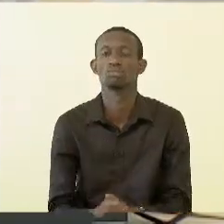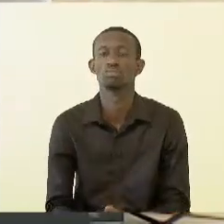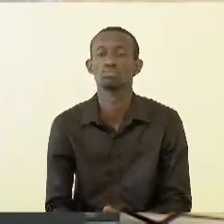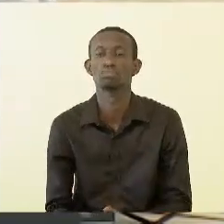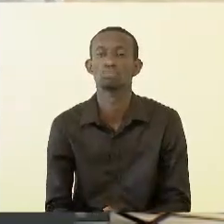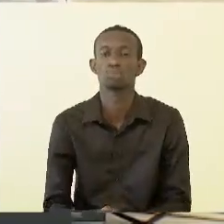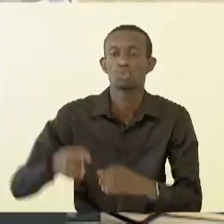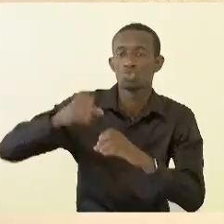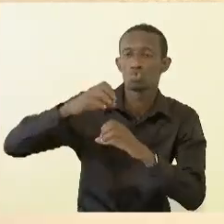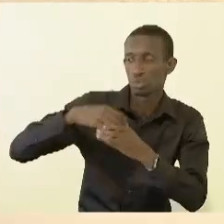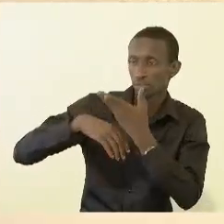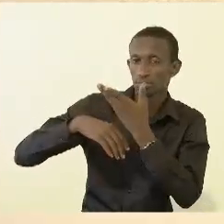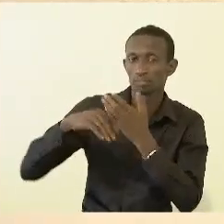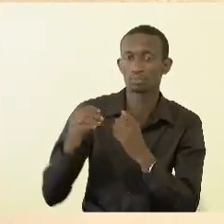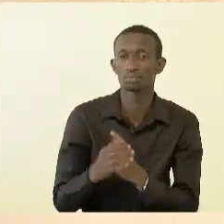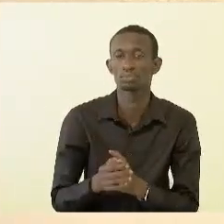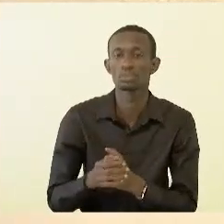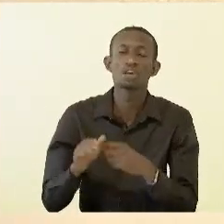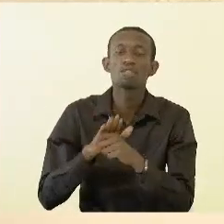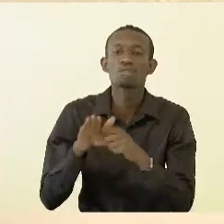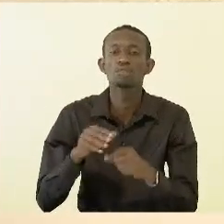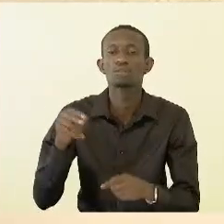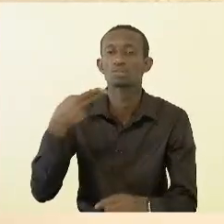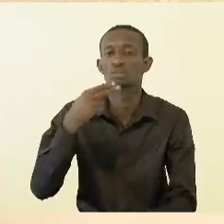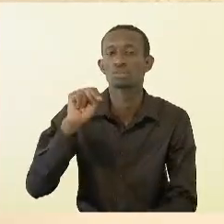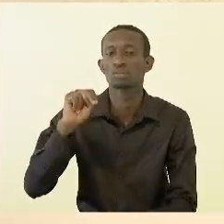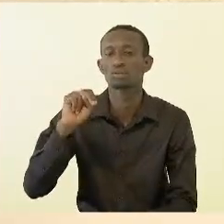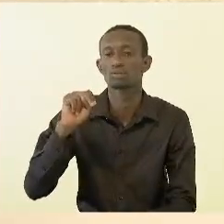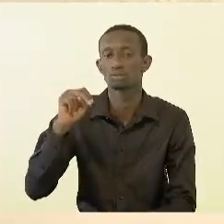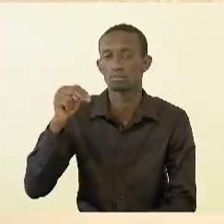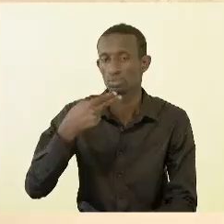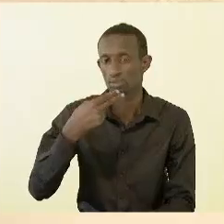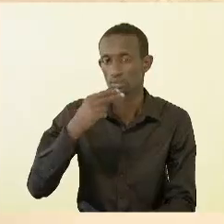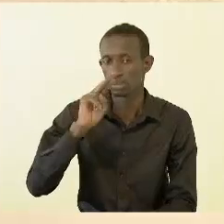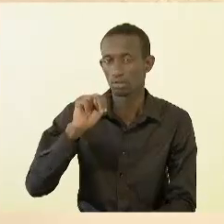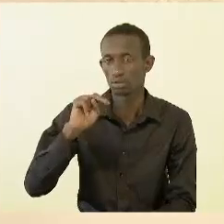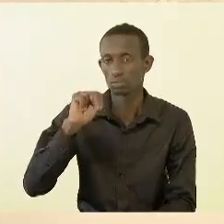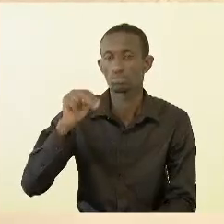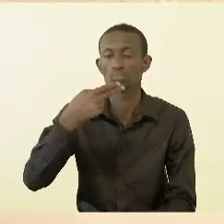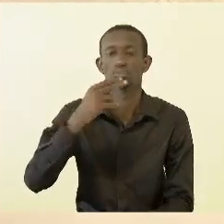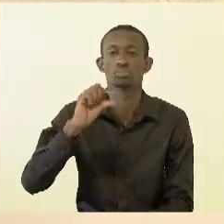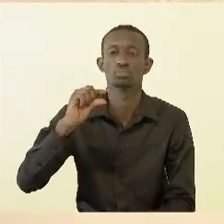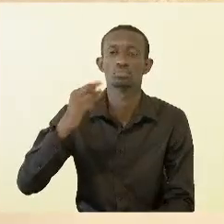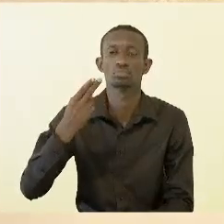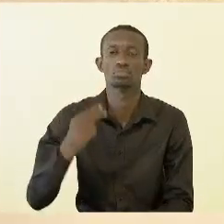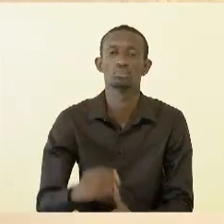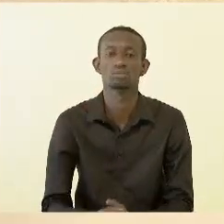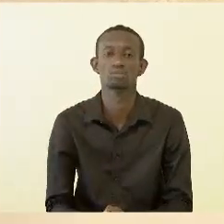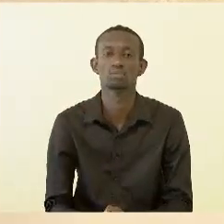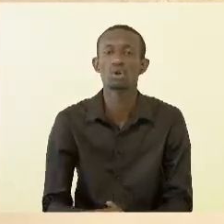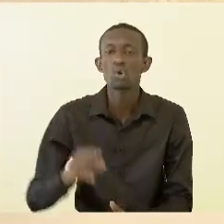here is full of ammonia, and then some fumes of ammonia gets out. So this